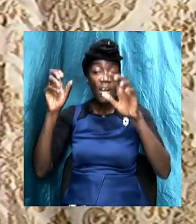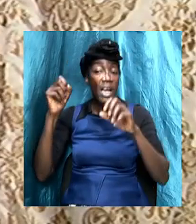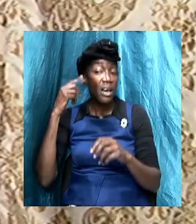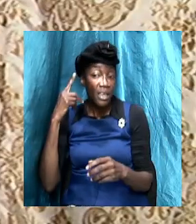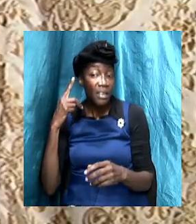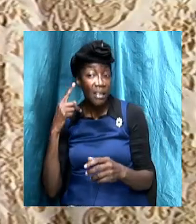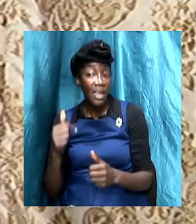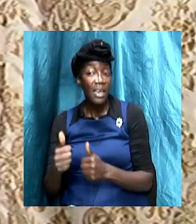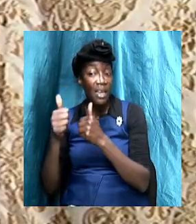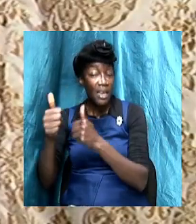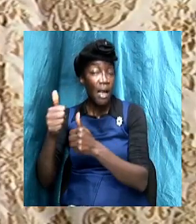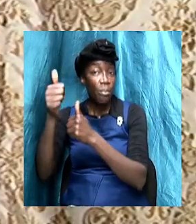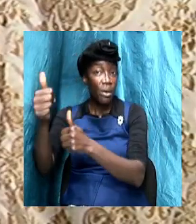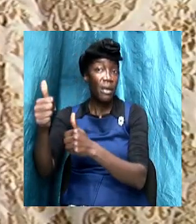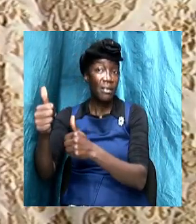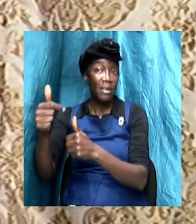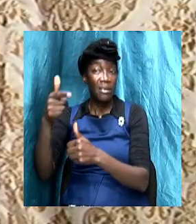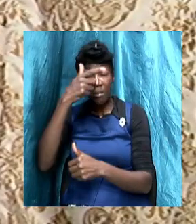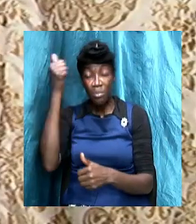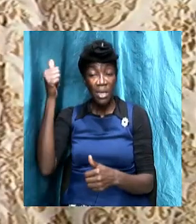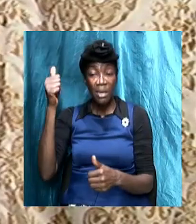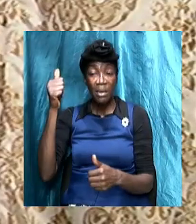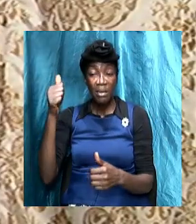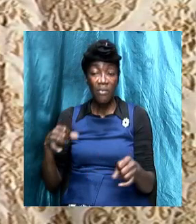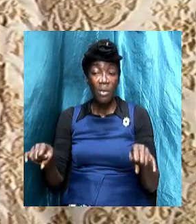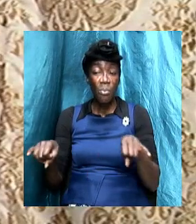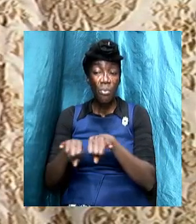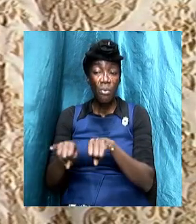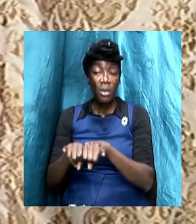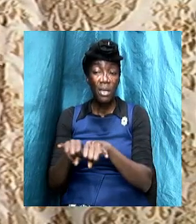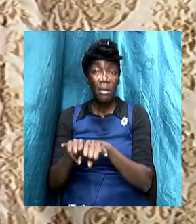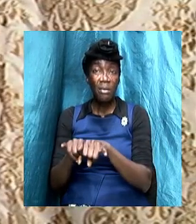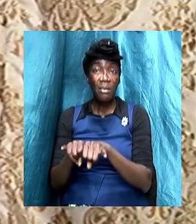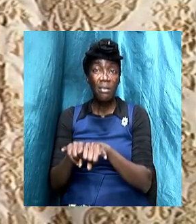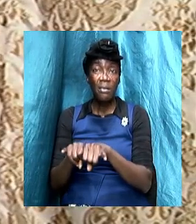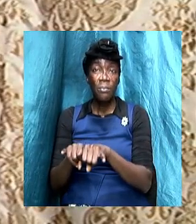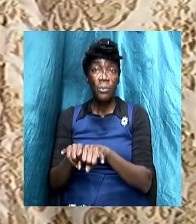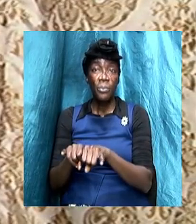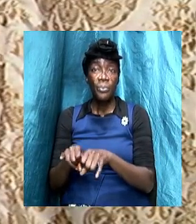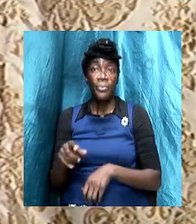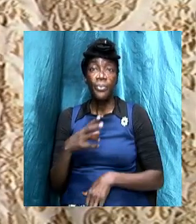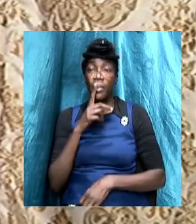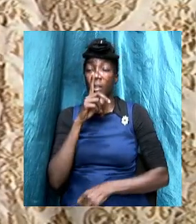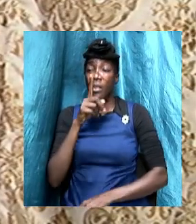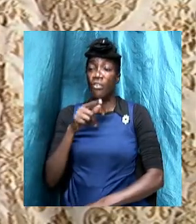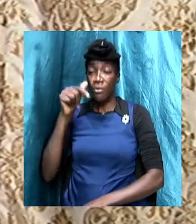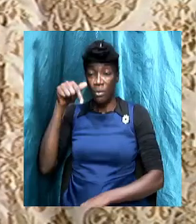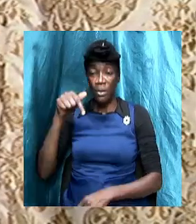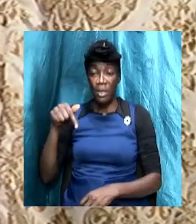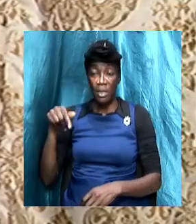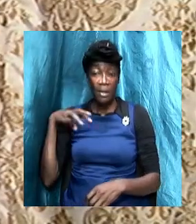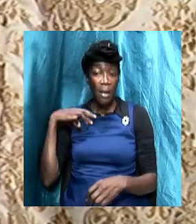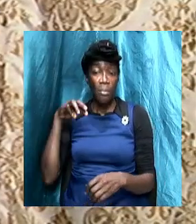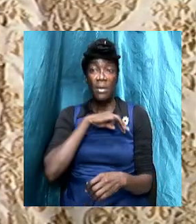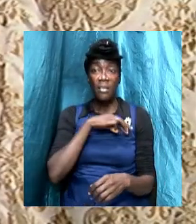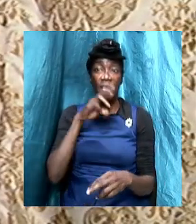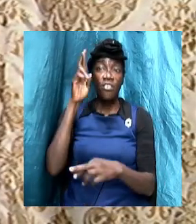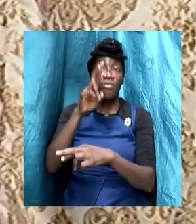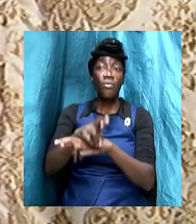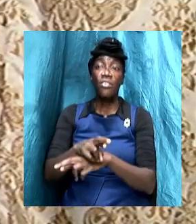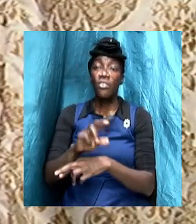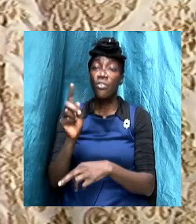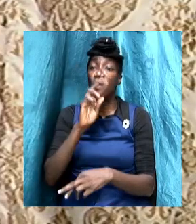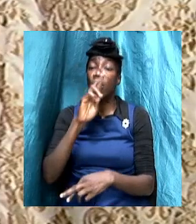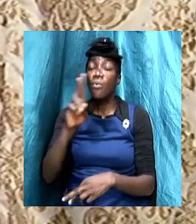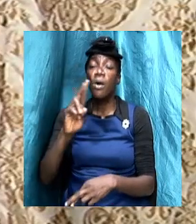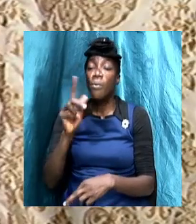apostles, amen, because of its importance, they ensure that this message reached us where we are, wherever you are in the